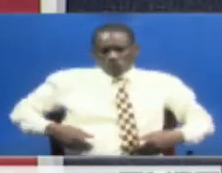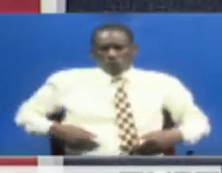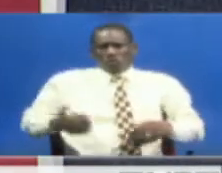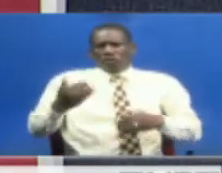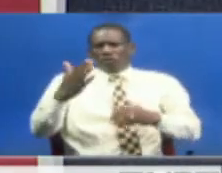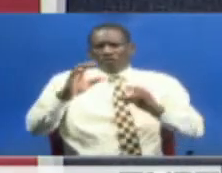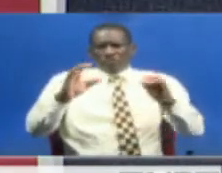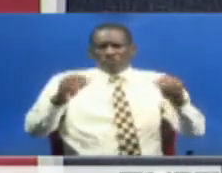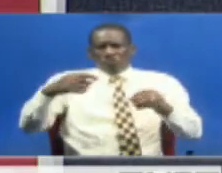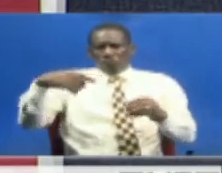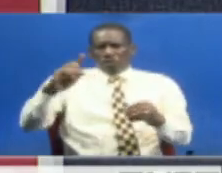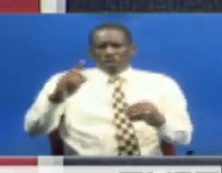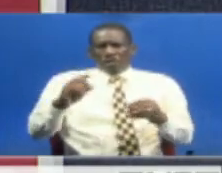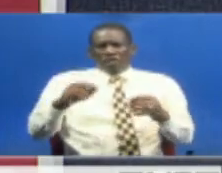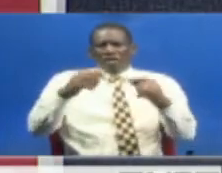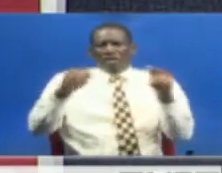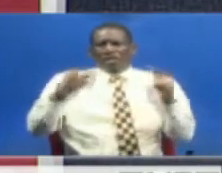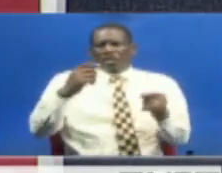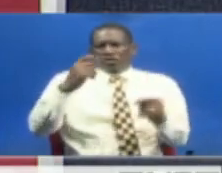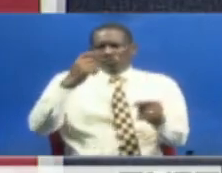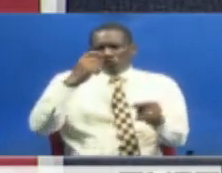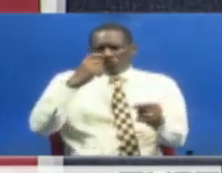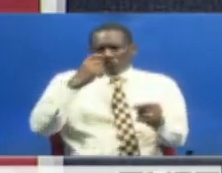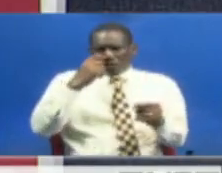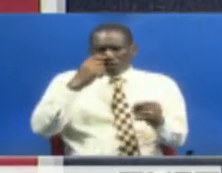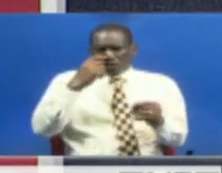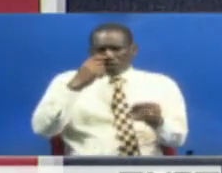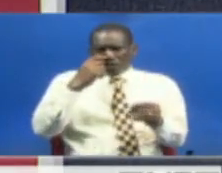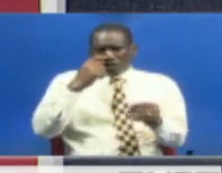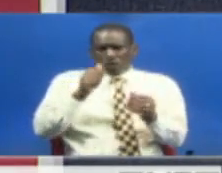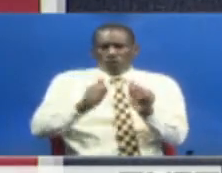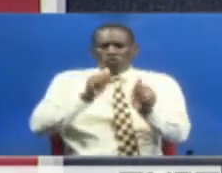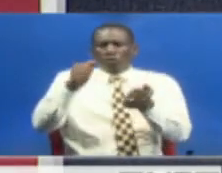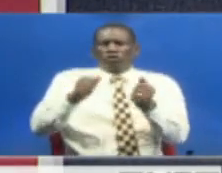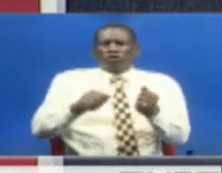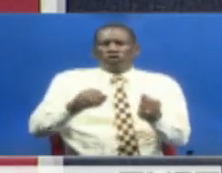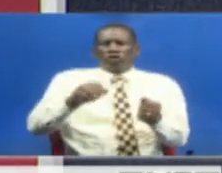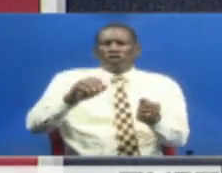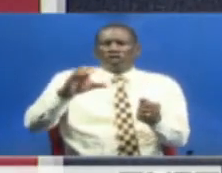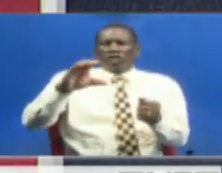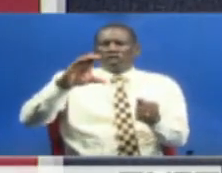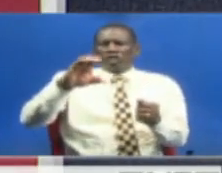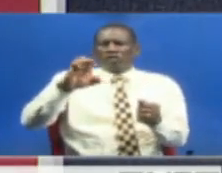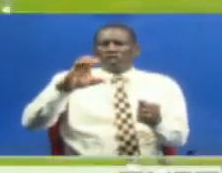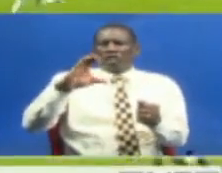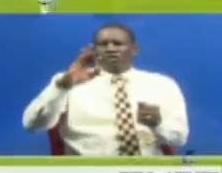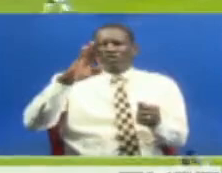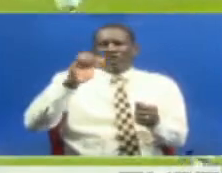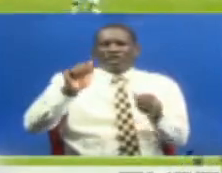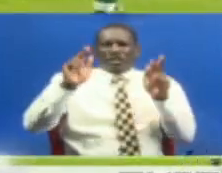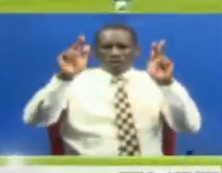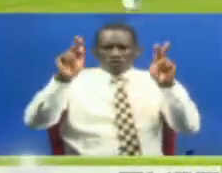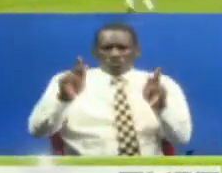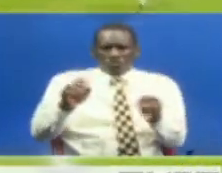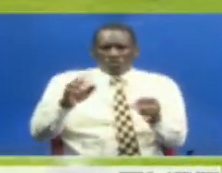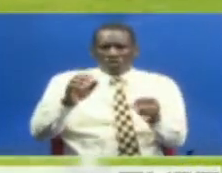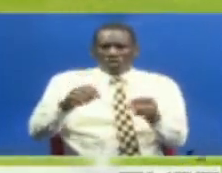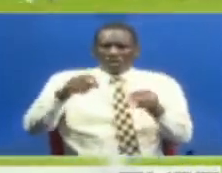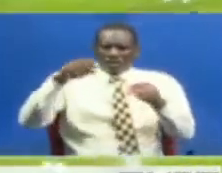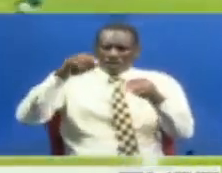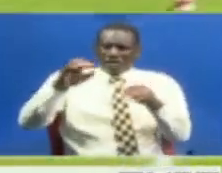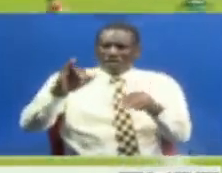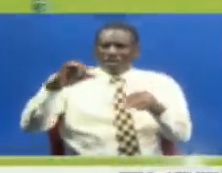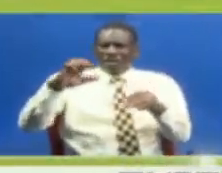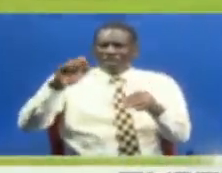Sudan in their opening match of the Cecafa Under-18 Championship in the Jomo Kenyatta Stadium in Kisumu. Ngavi opened the scoring when he scored a